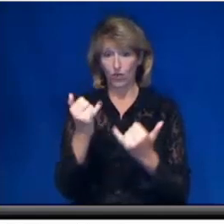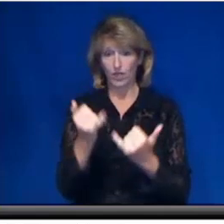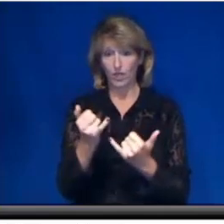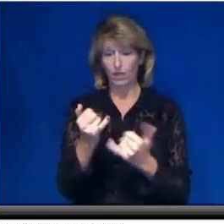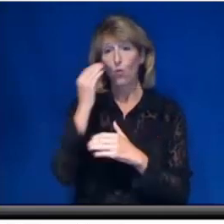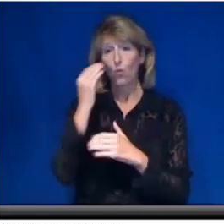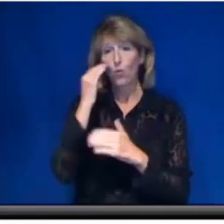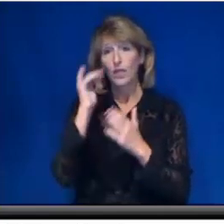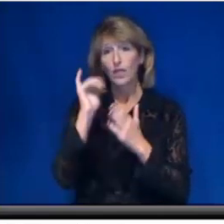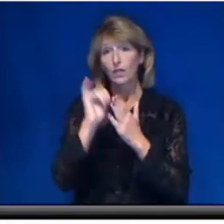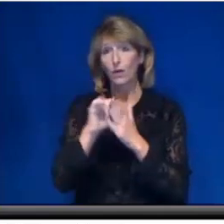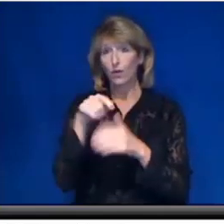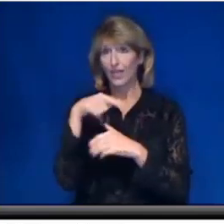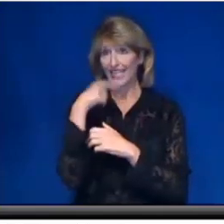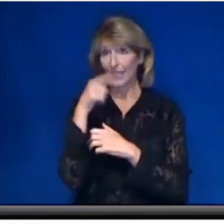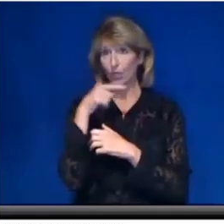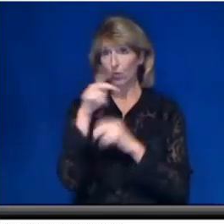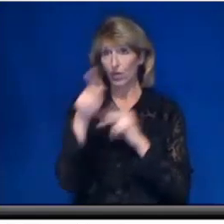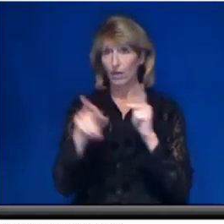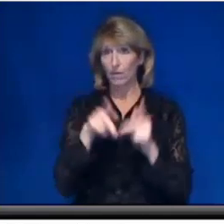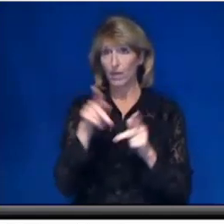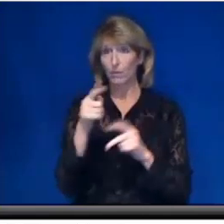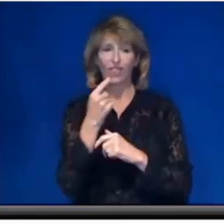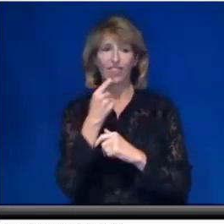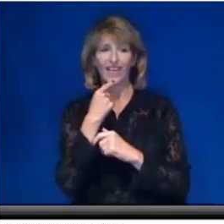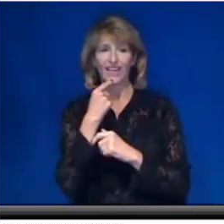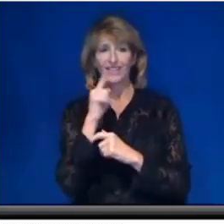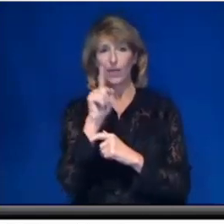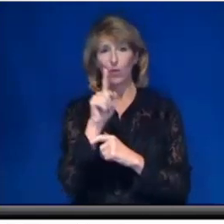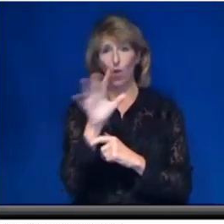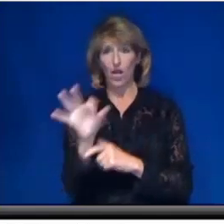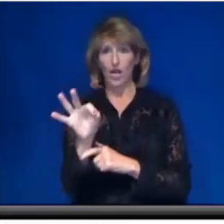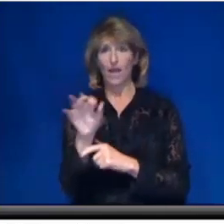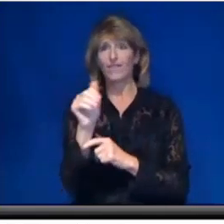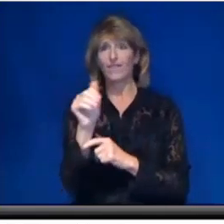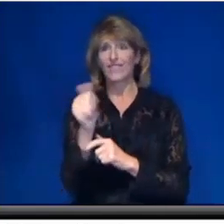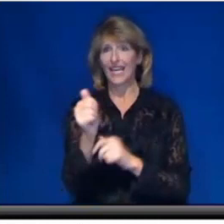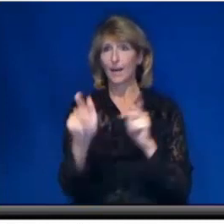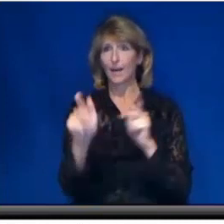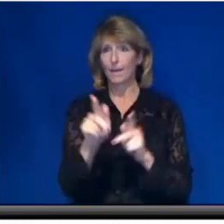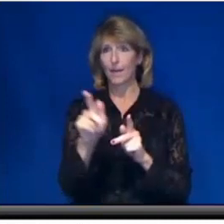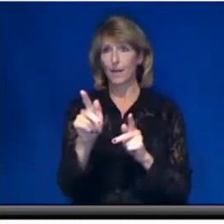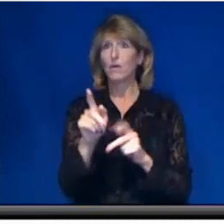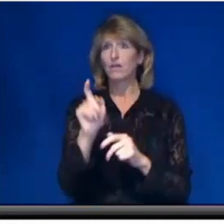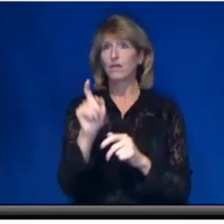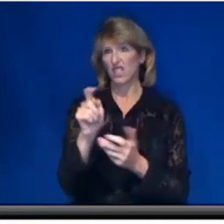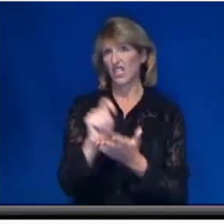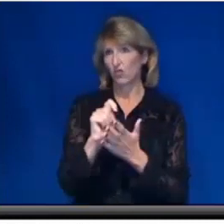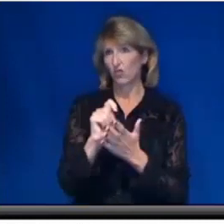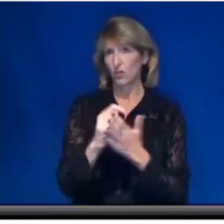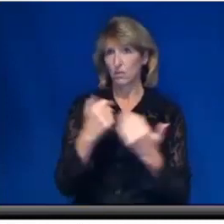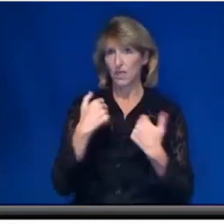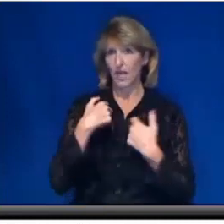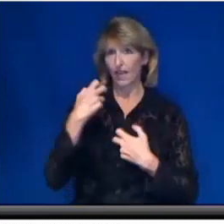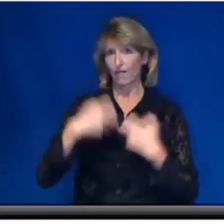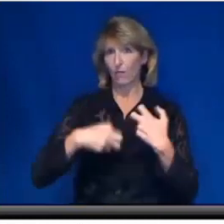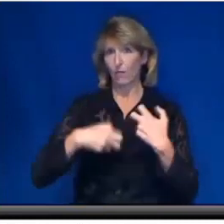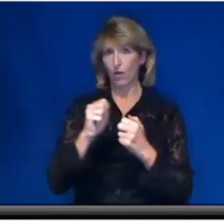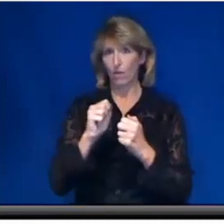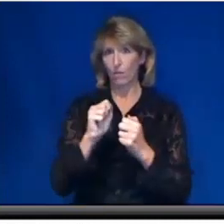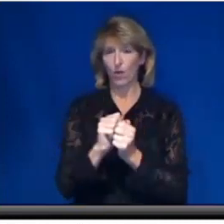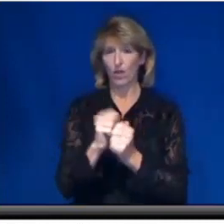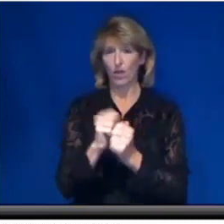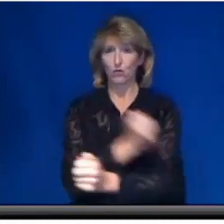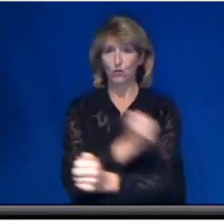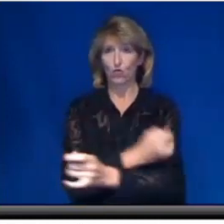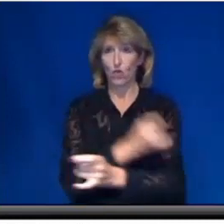Let's say there are 2 million people who are deaf and hard of hearing. And we know within the hearing community, the statistic